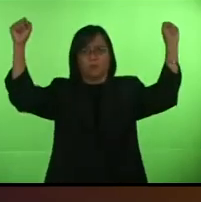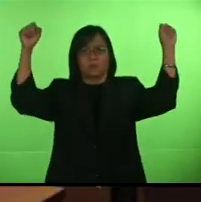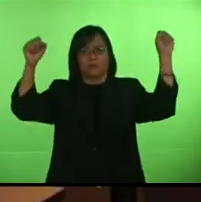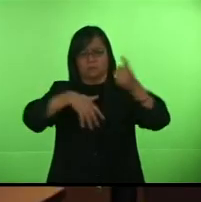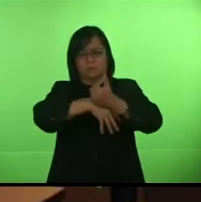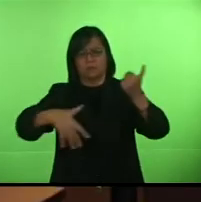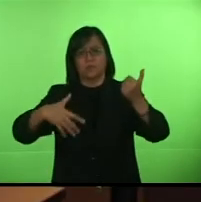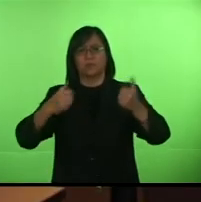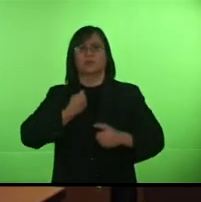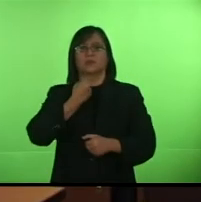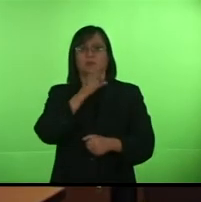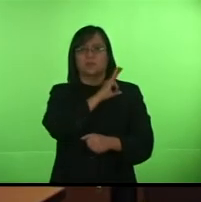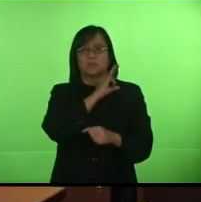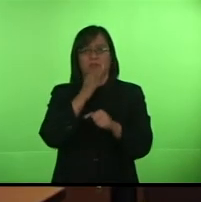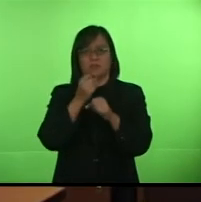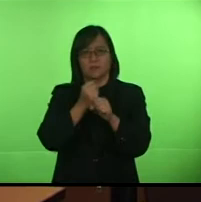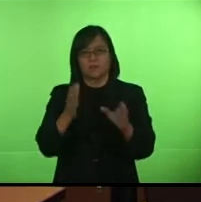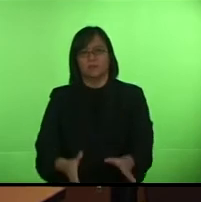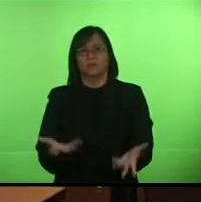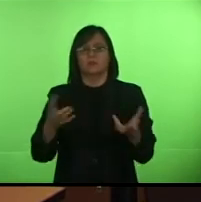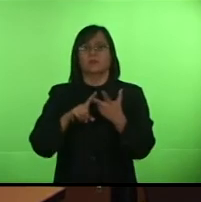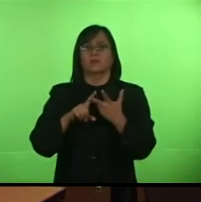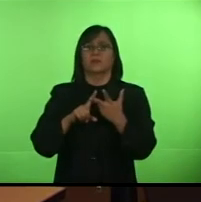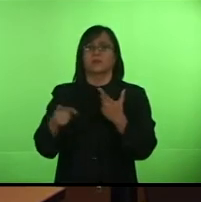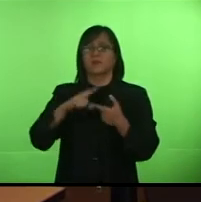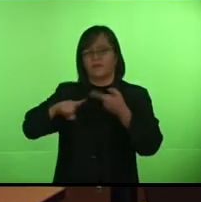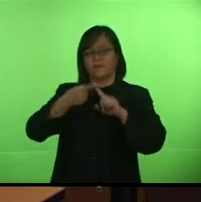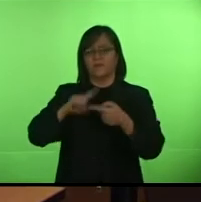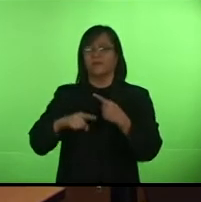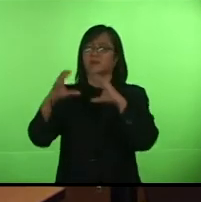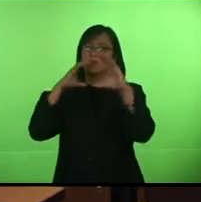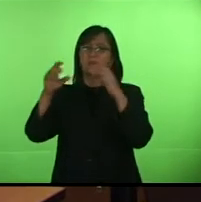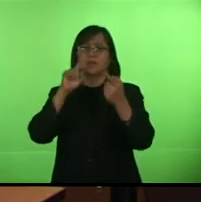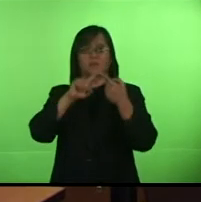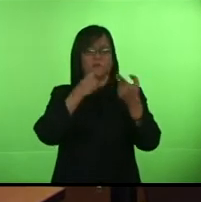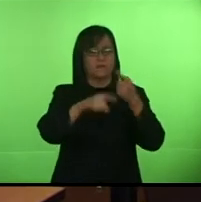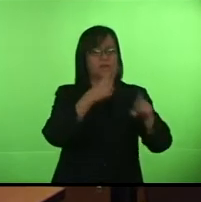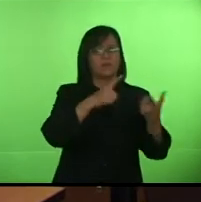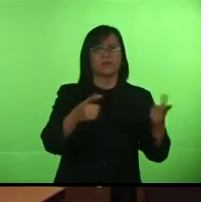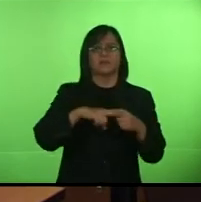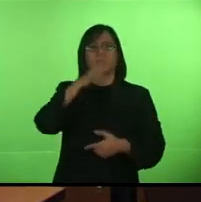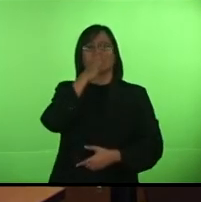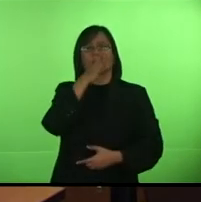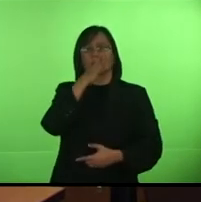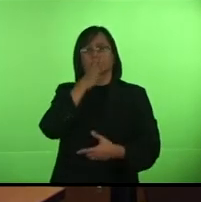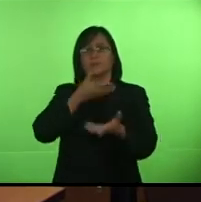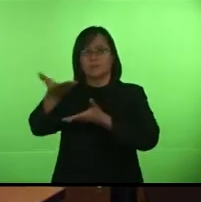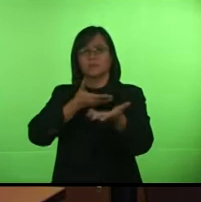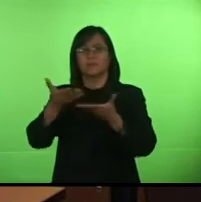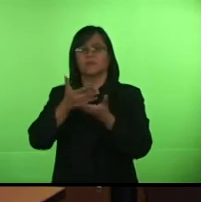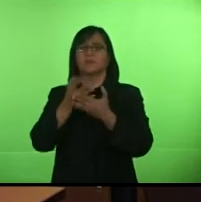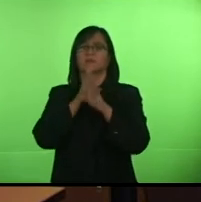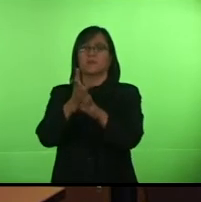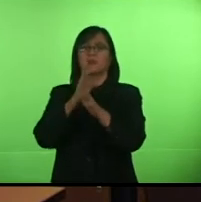to the subordinates, might be friends to friends, or perhaps mother to the son. So status and